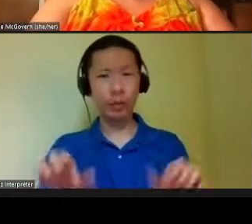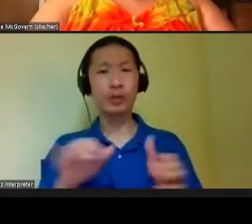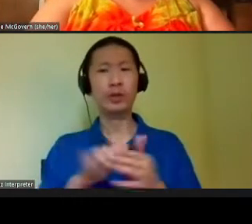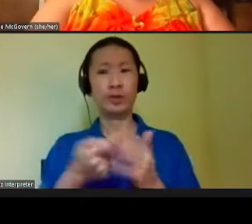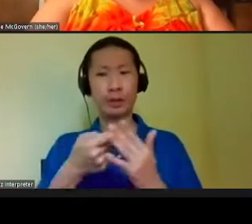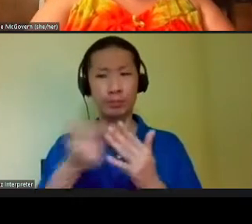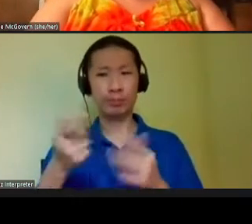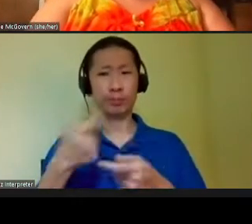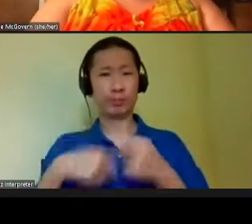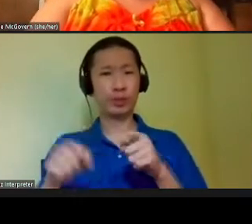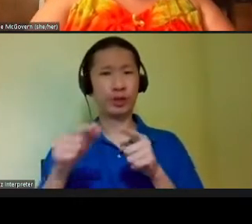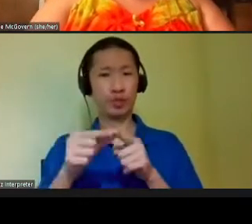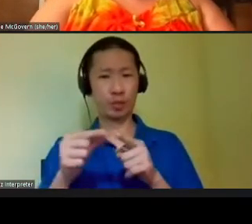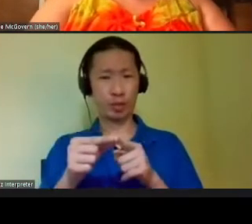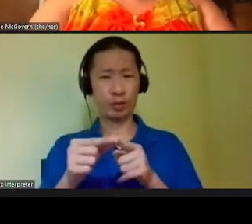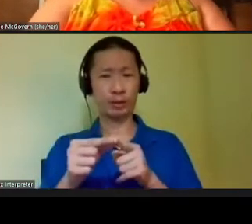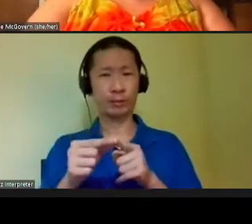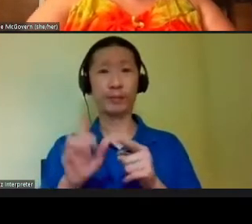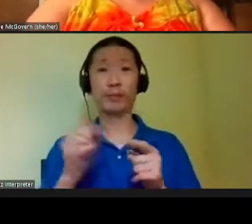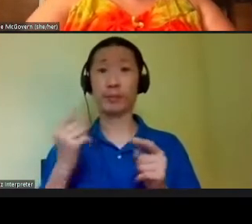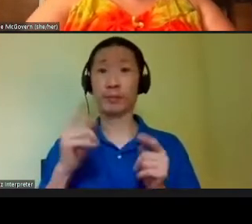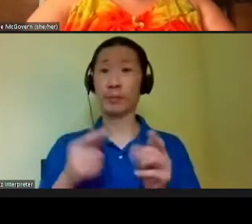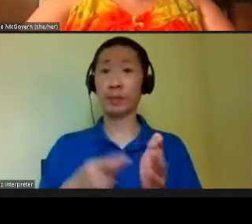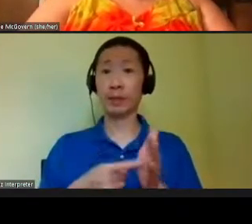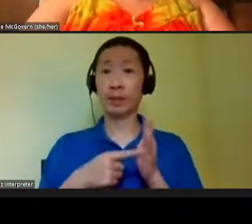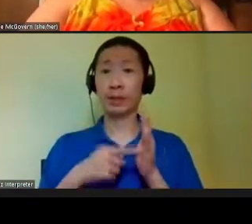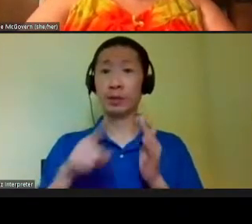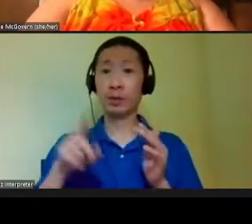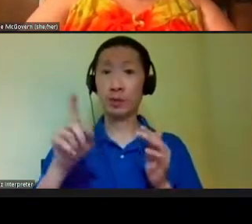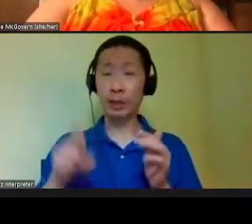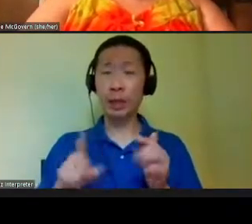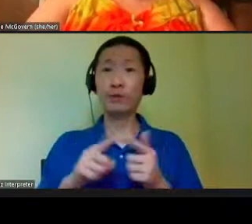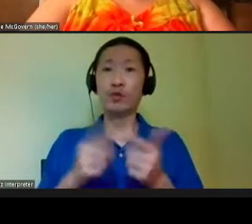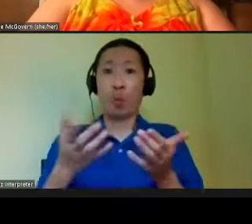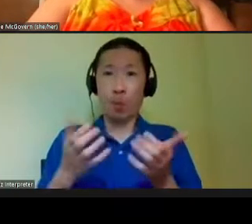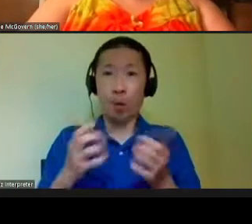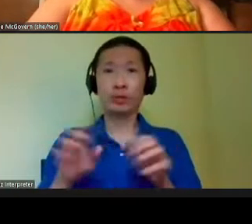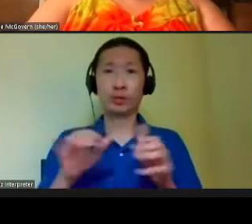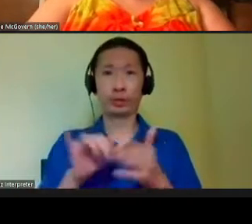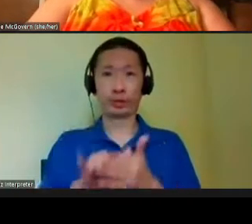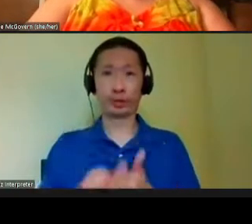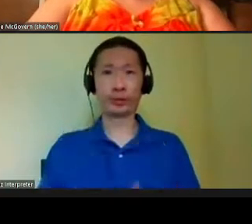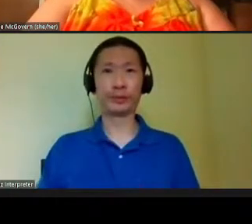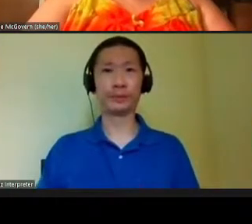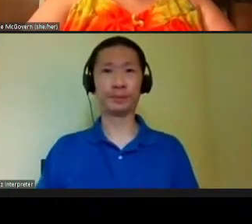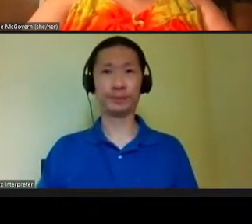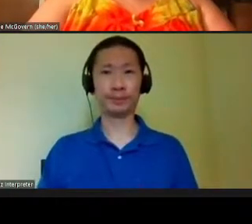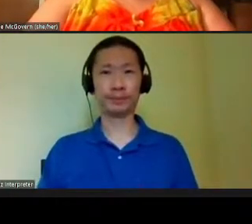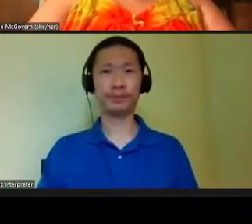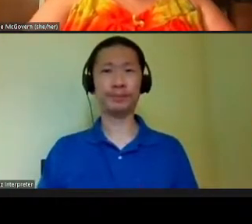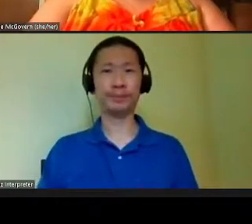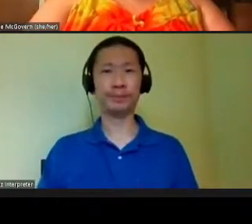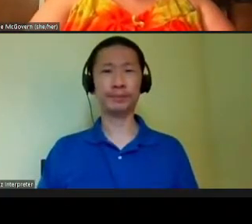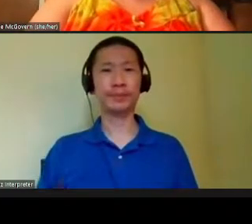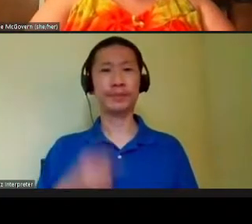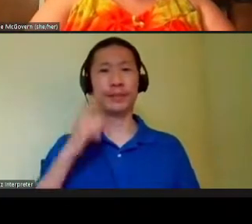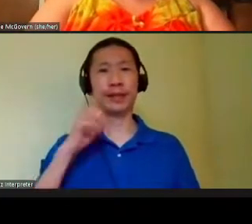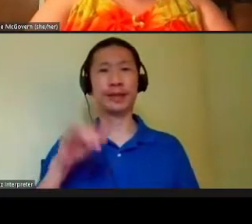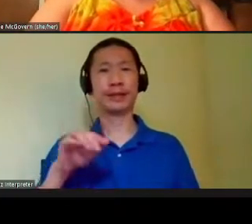So, but it does take, you do have to want to do it. Sorry, I thought the whole Zoom